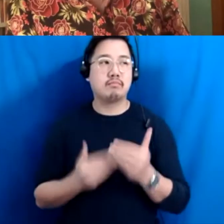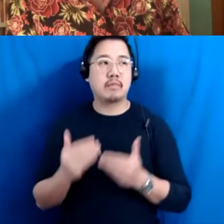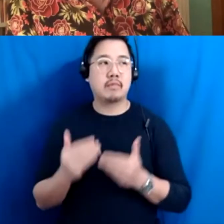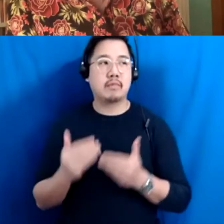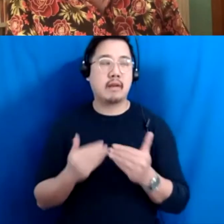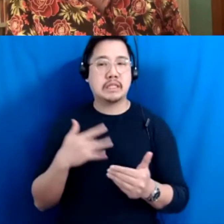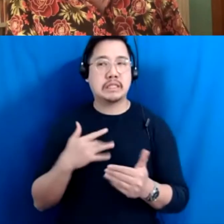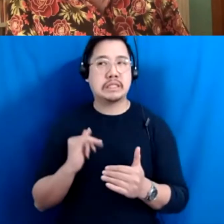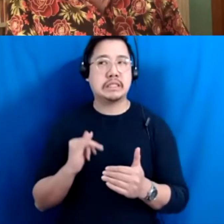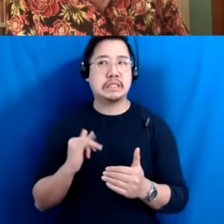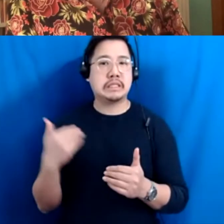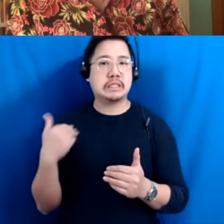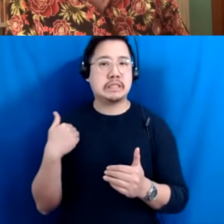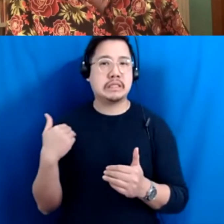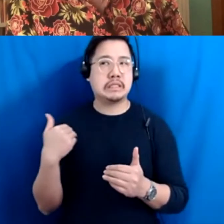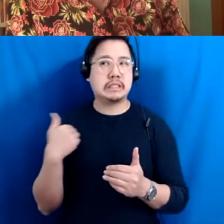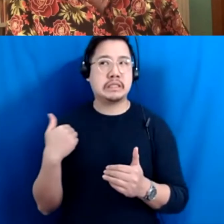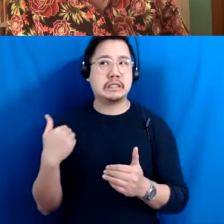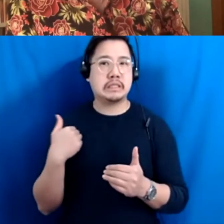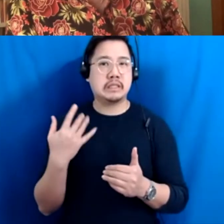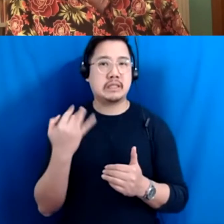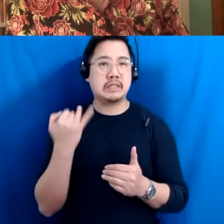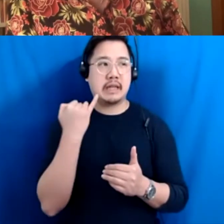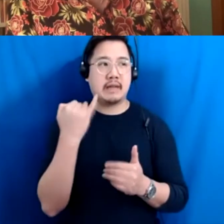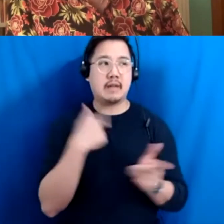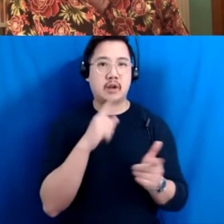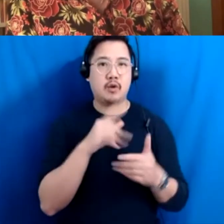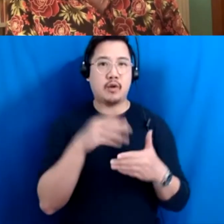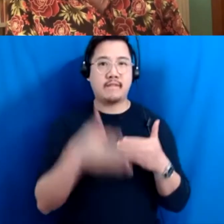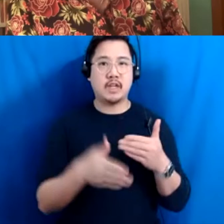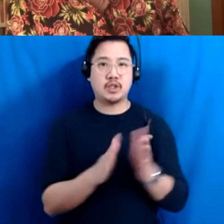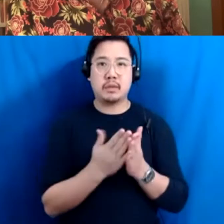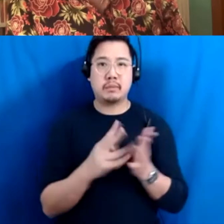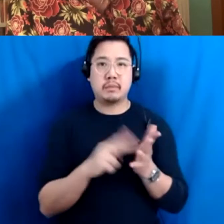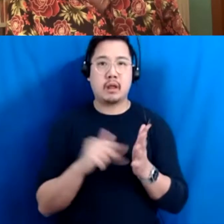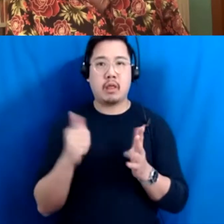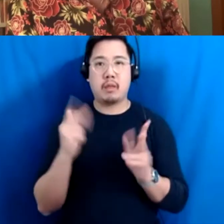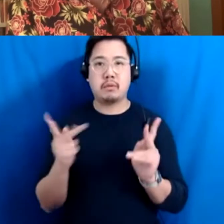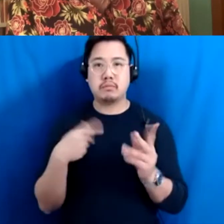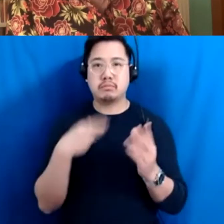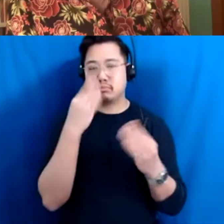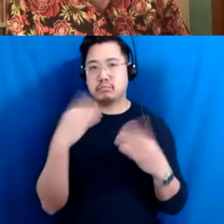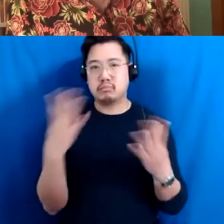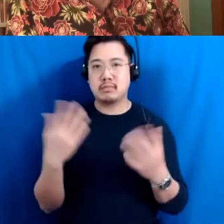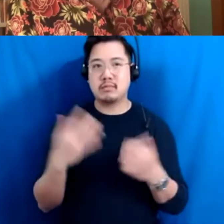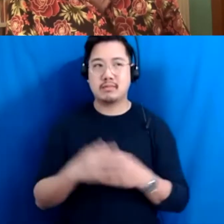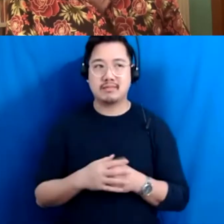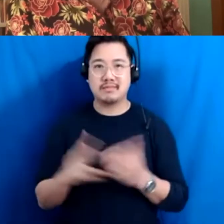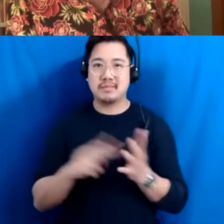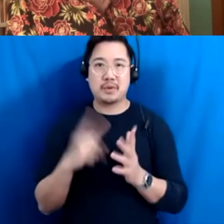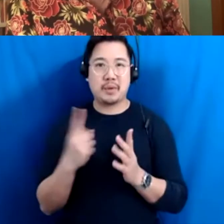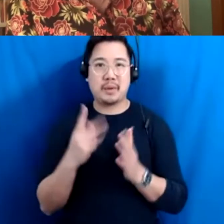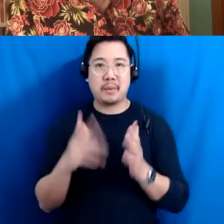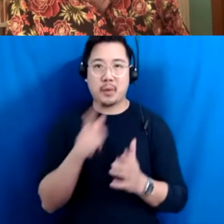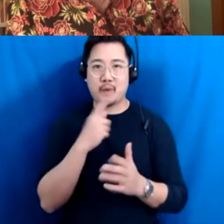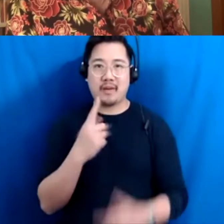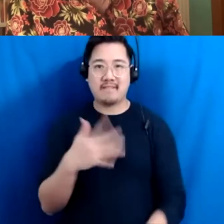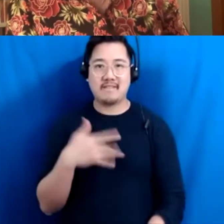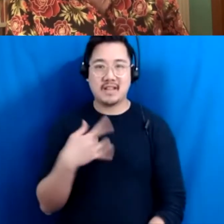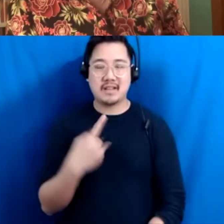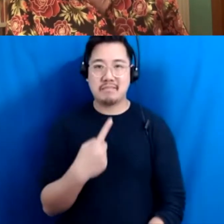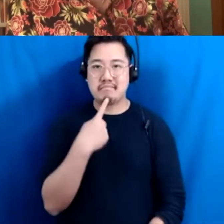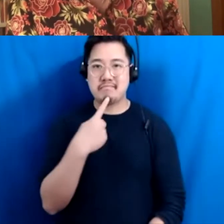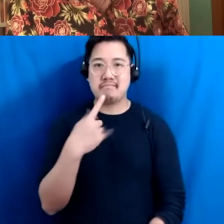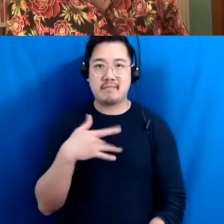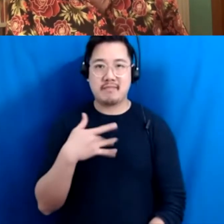this, no one's going to care. So you better do it, because you're the only person who would be upset. And that's, it was